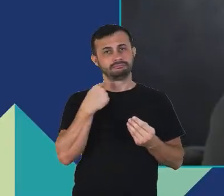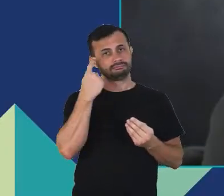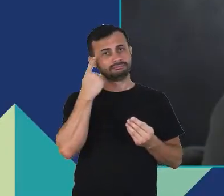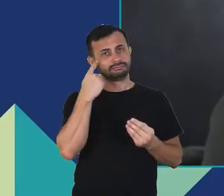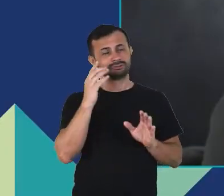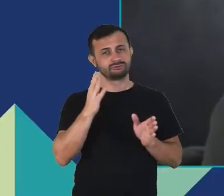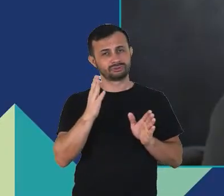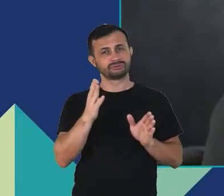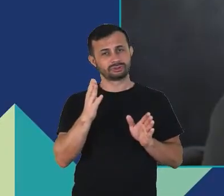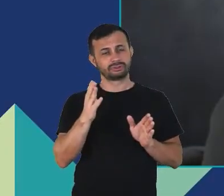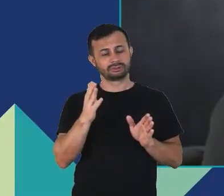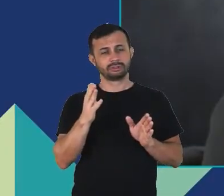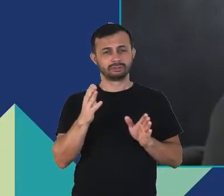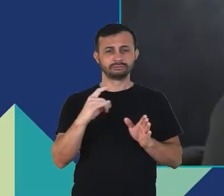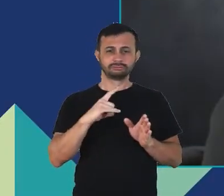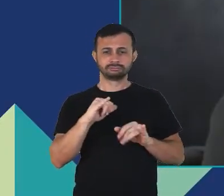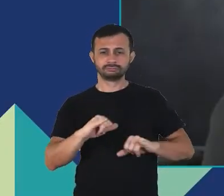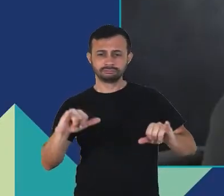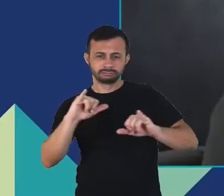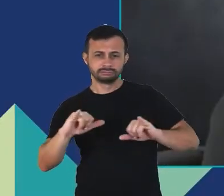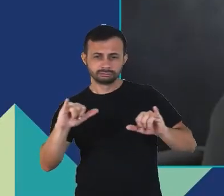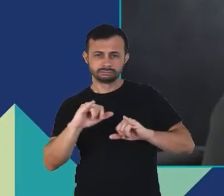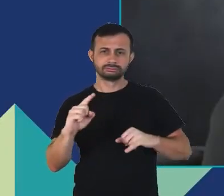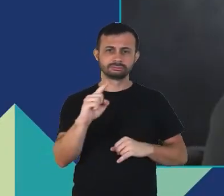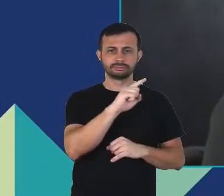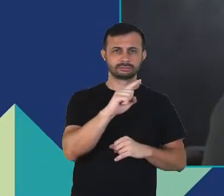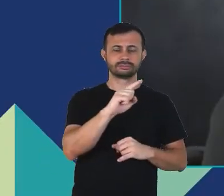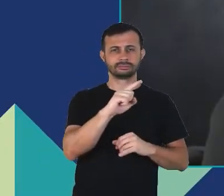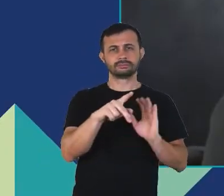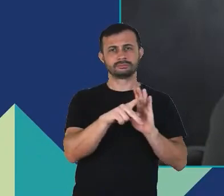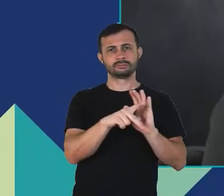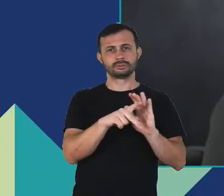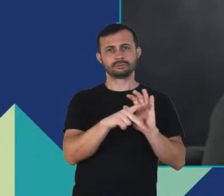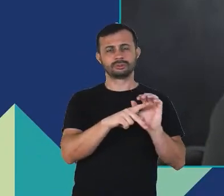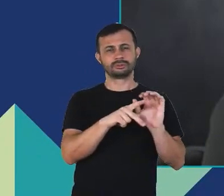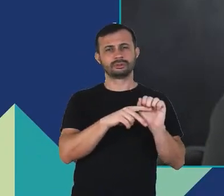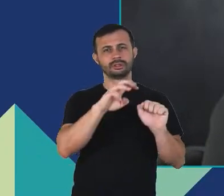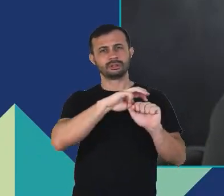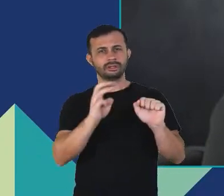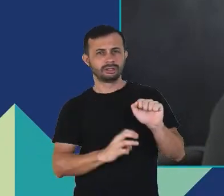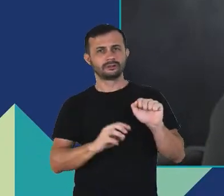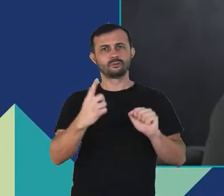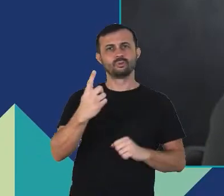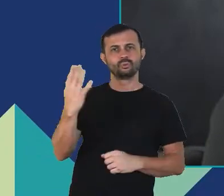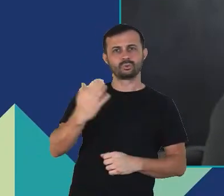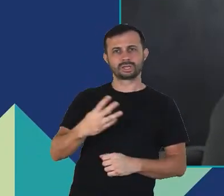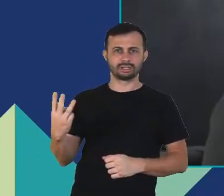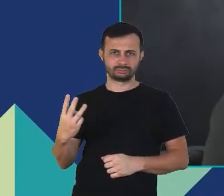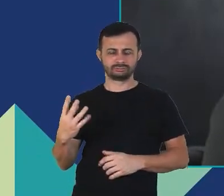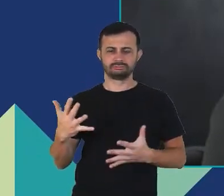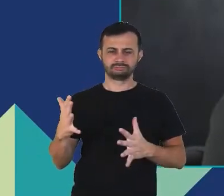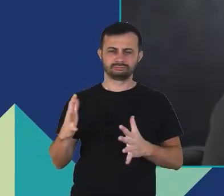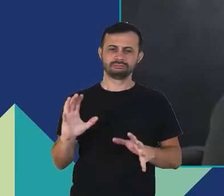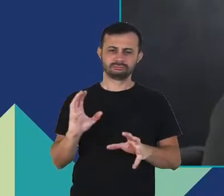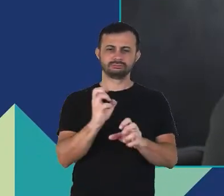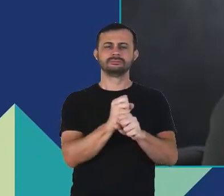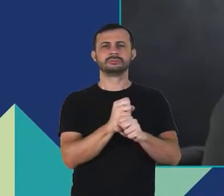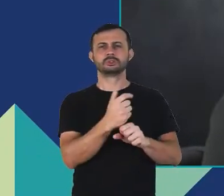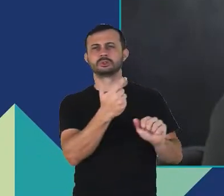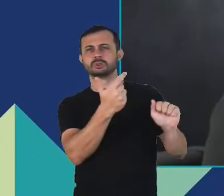of the filter stack at that time. So only 2/3 were actually exposed and operating.